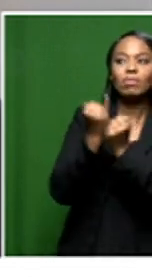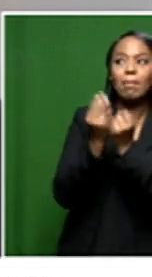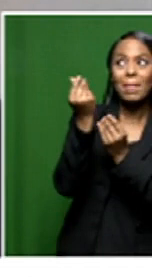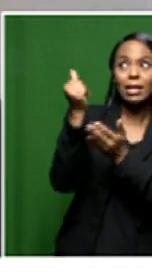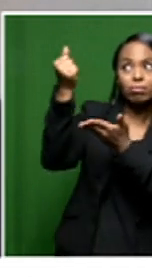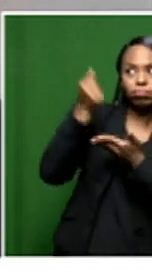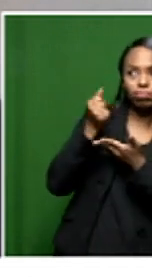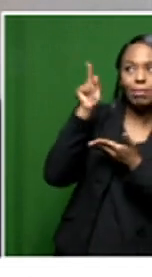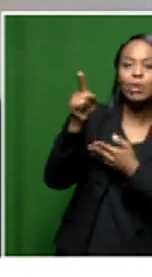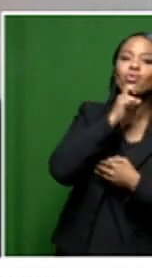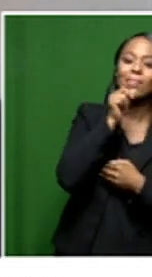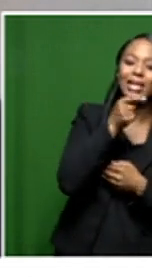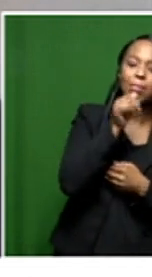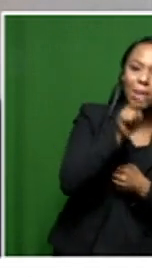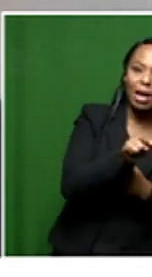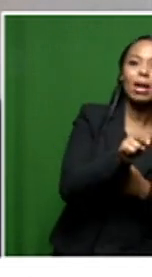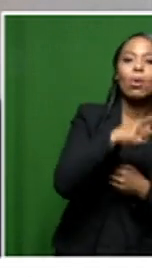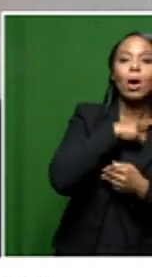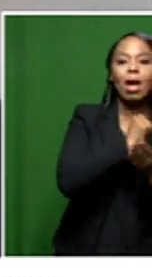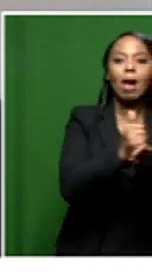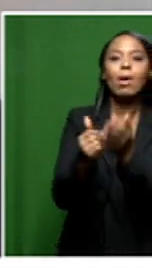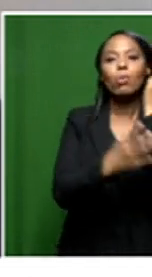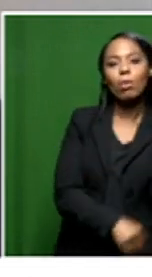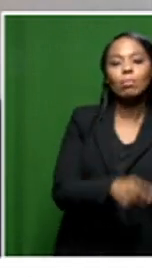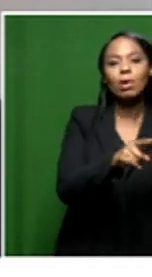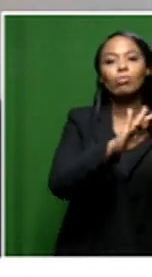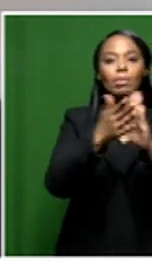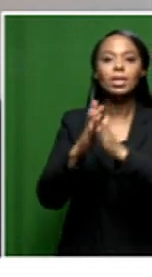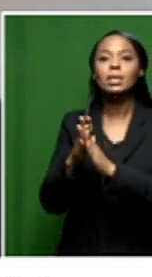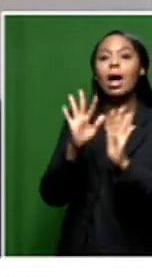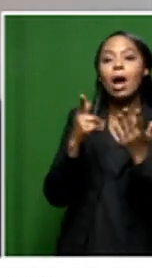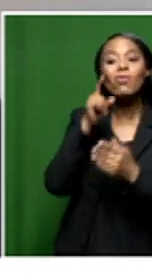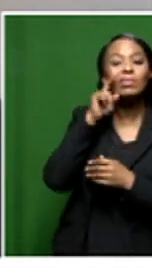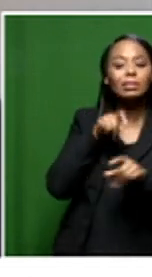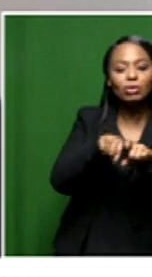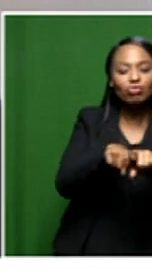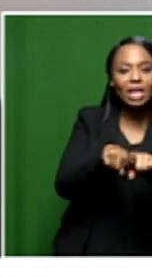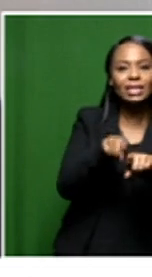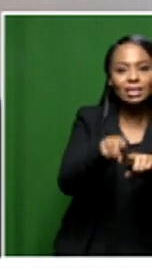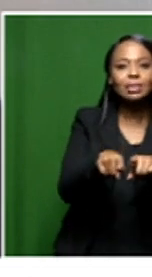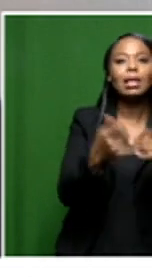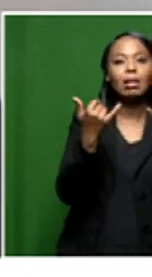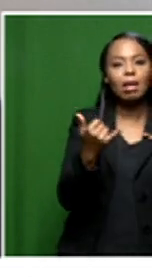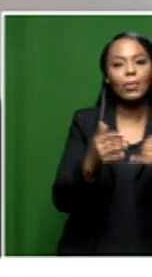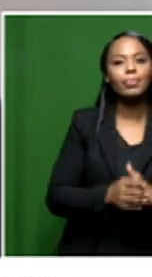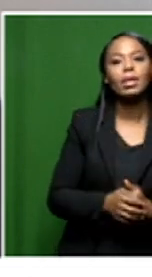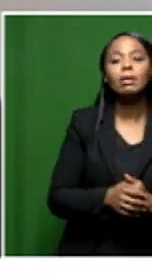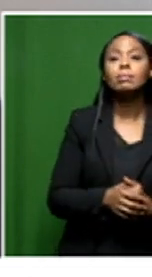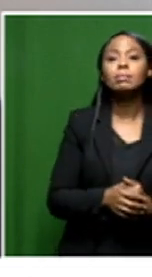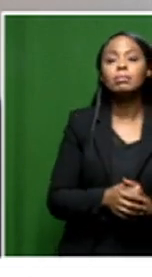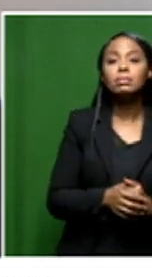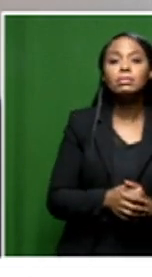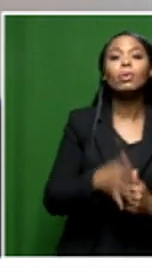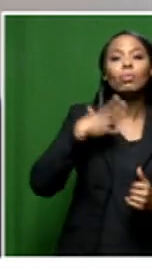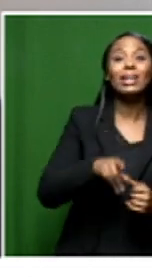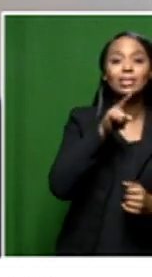design much better and to get it out to as many communities as possible through my field testing, as well as once the field testing is done, we'd like to get these to communities all around the